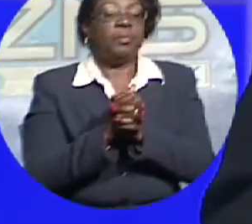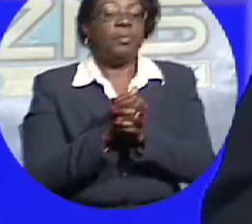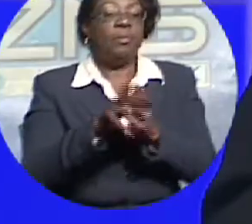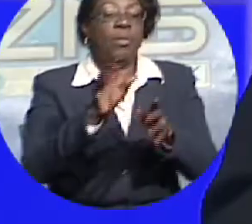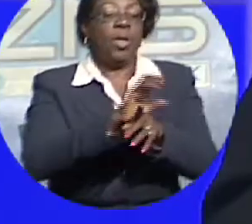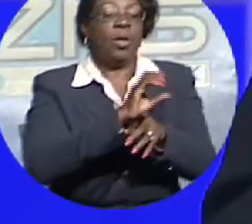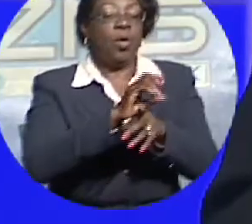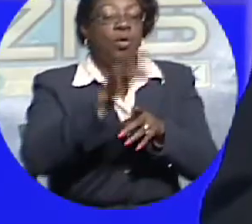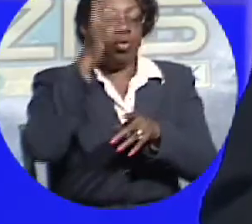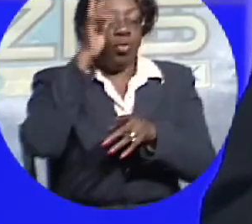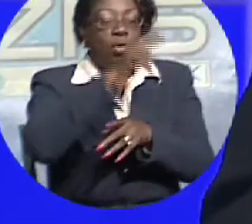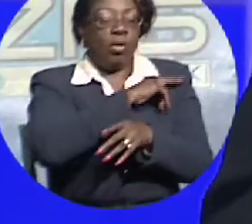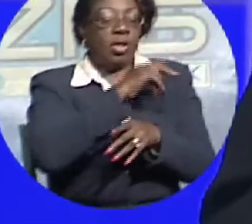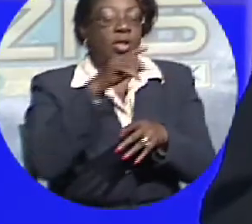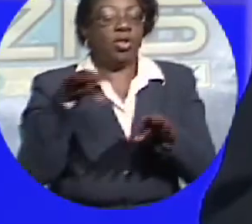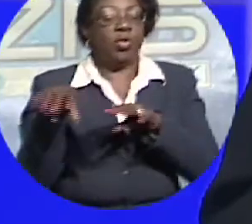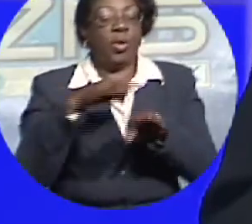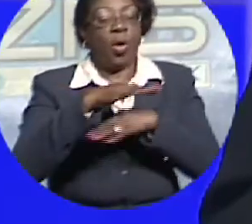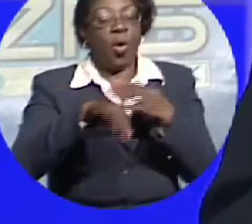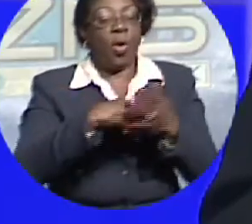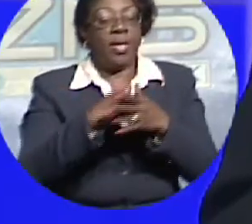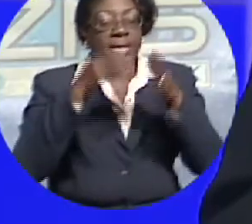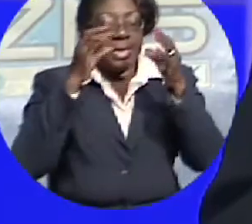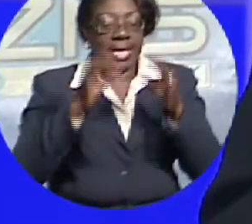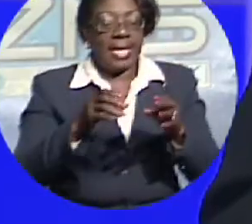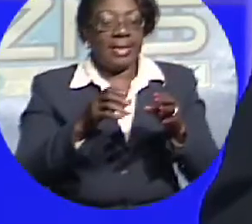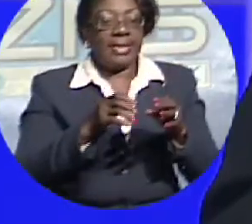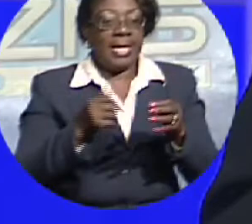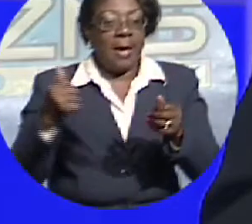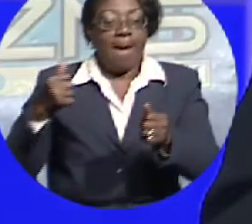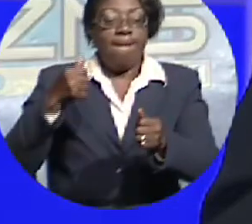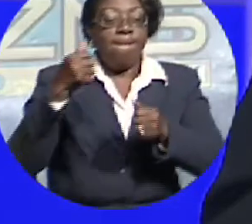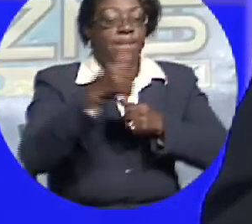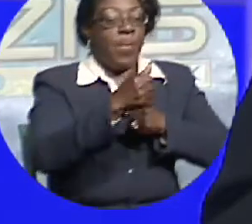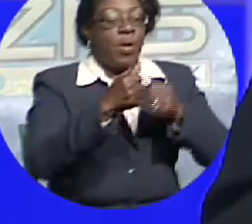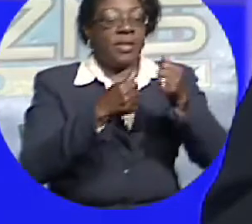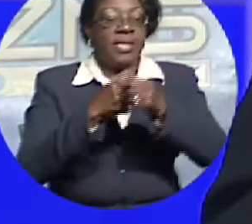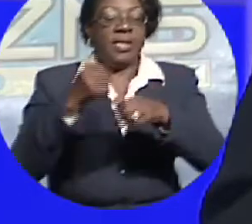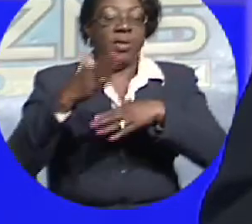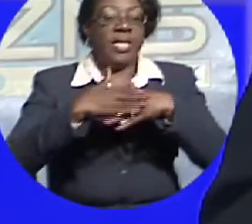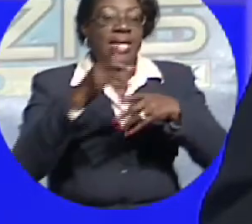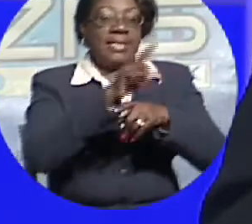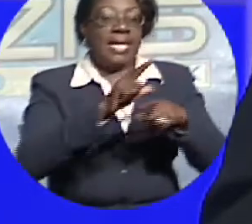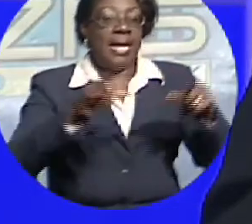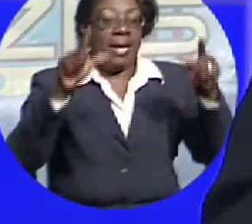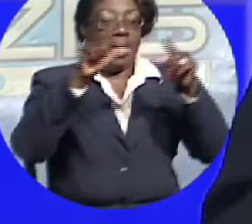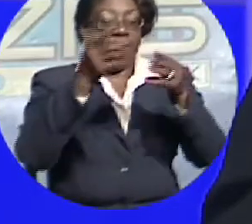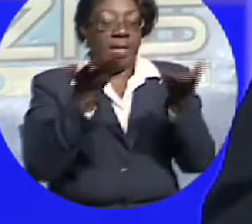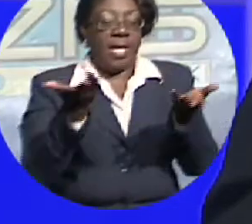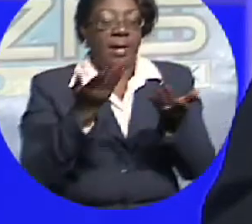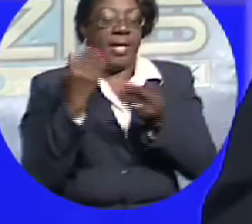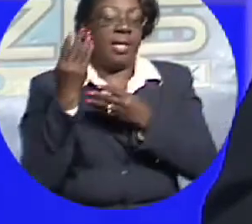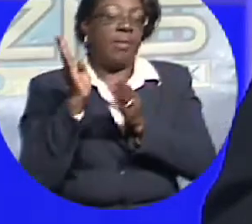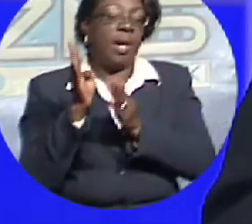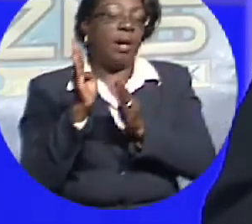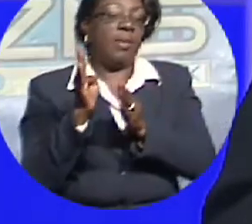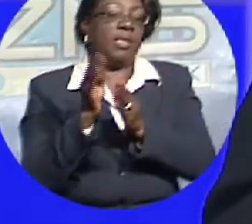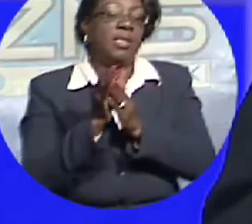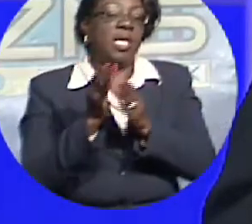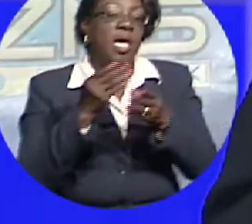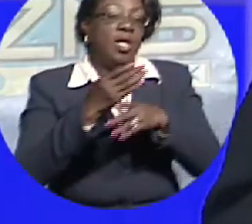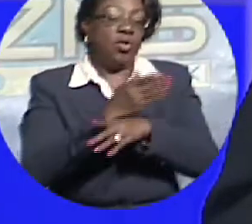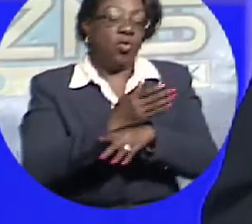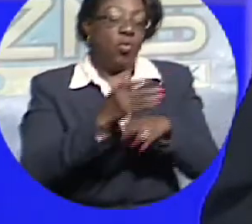Coach Ron Rogers is doing all in his power to take amateur boxing to the next level here in the Bahamas, and through his Strikers Boxing Club,